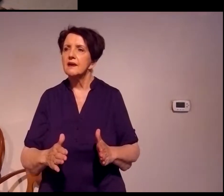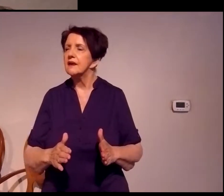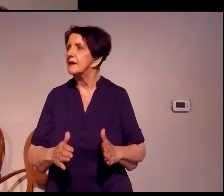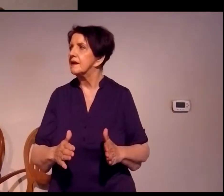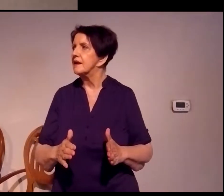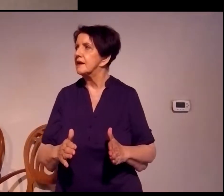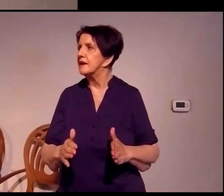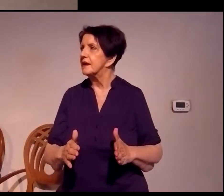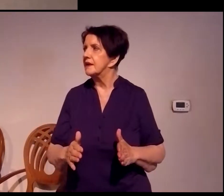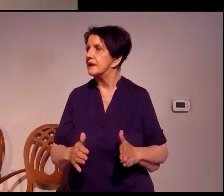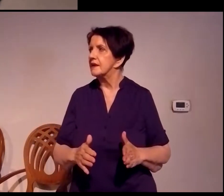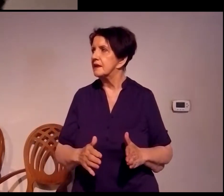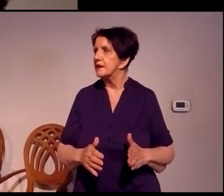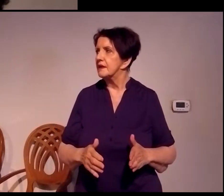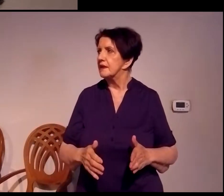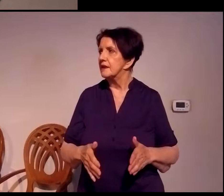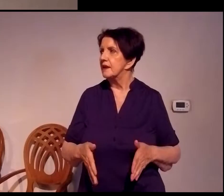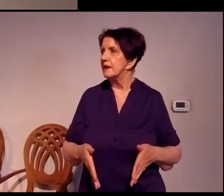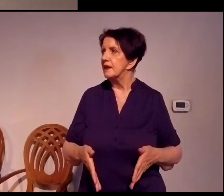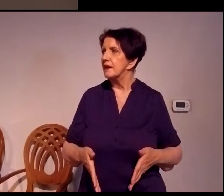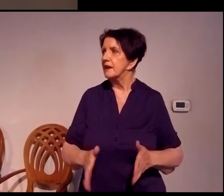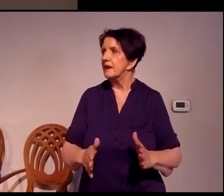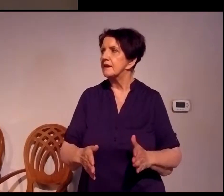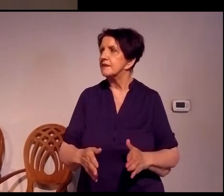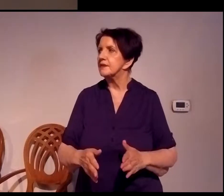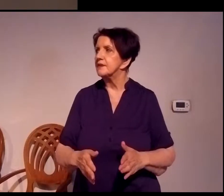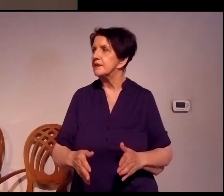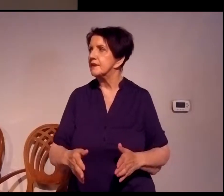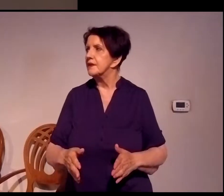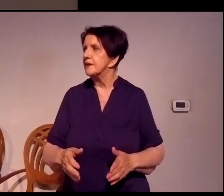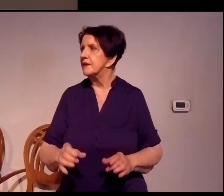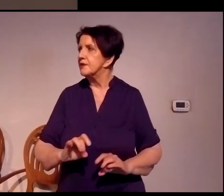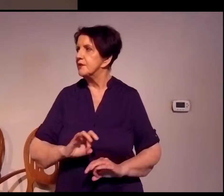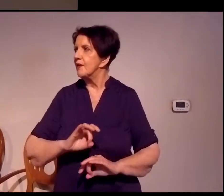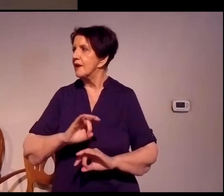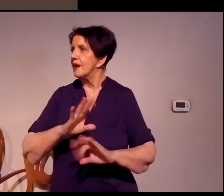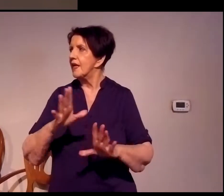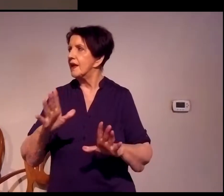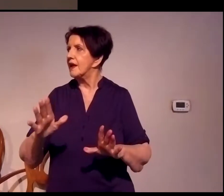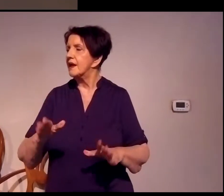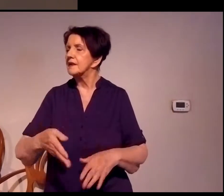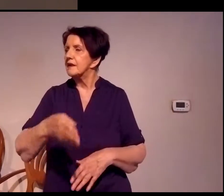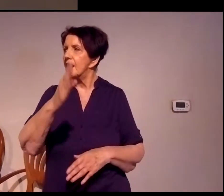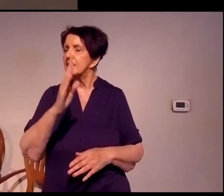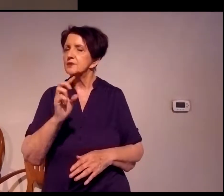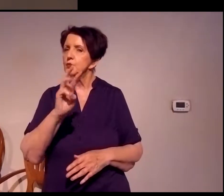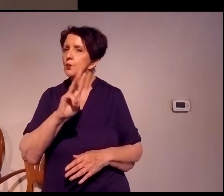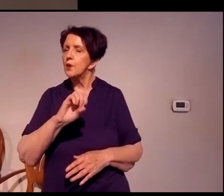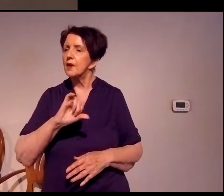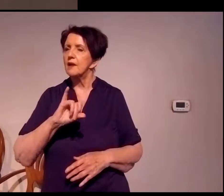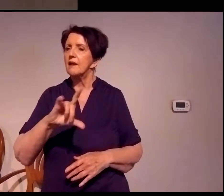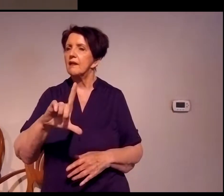your sight. God's will is the way.